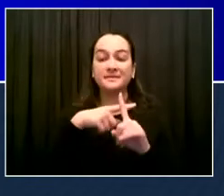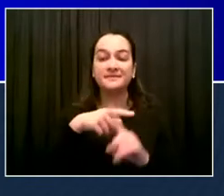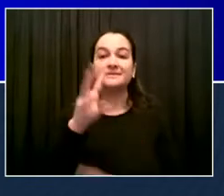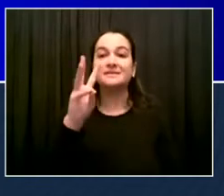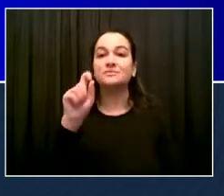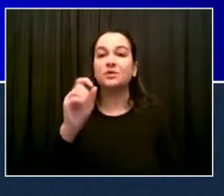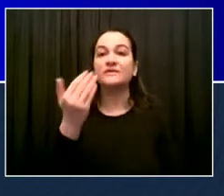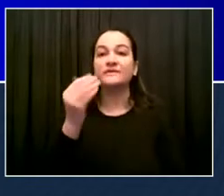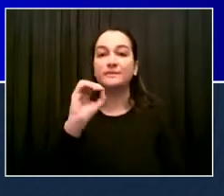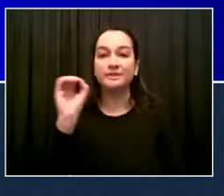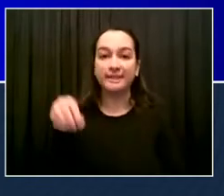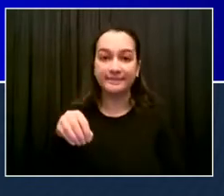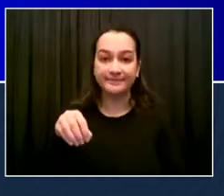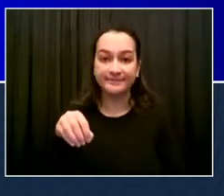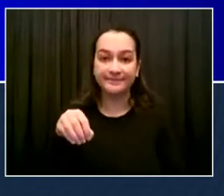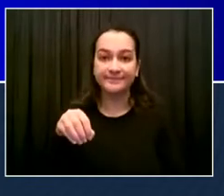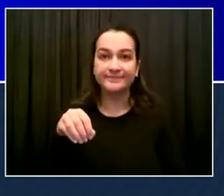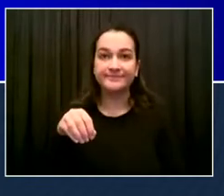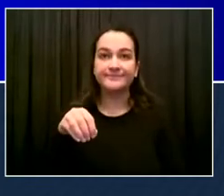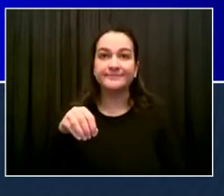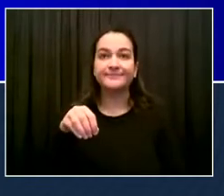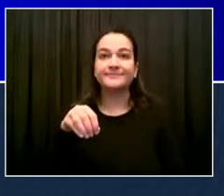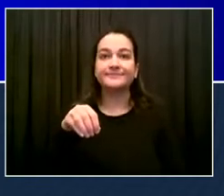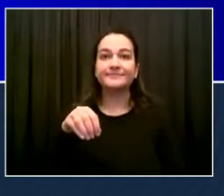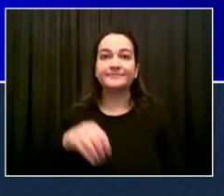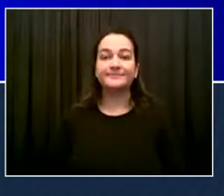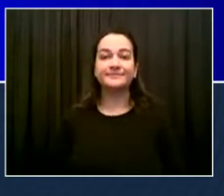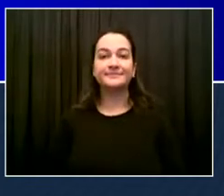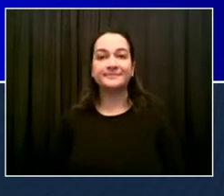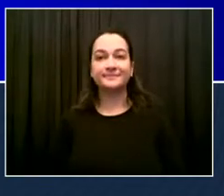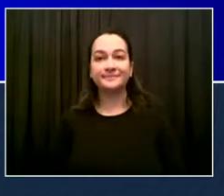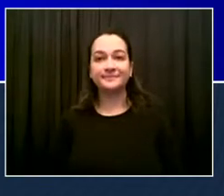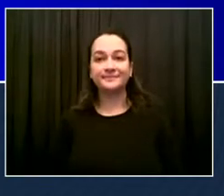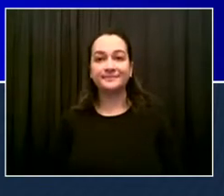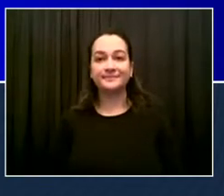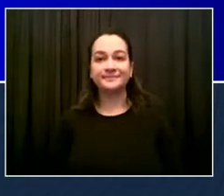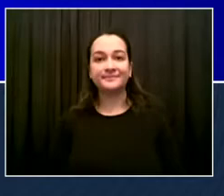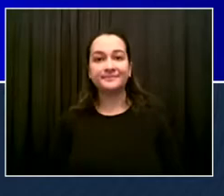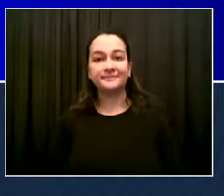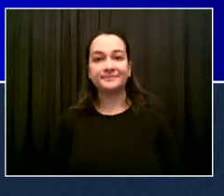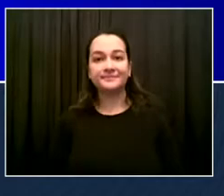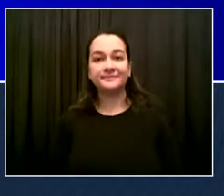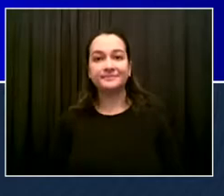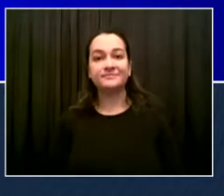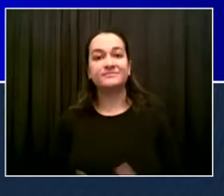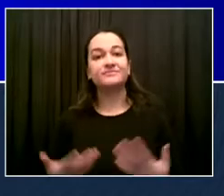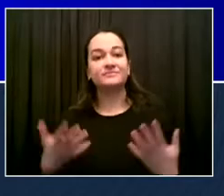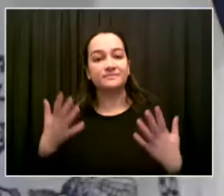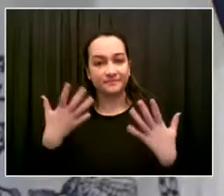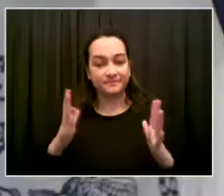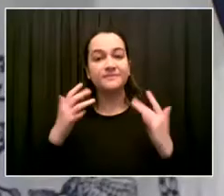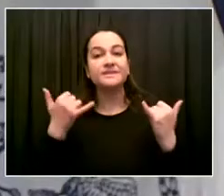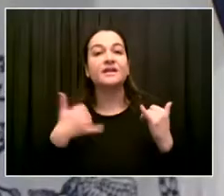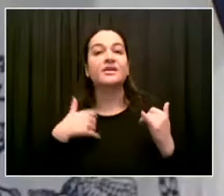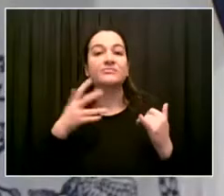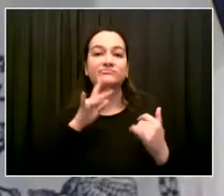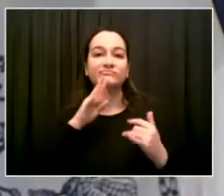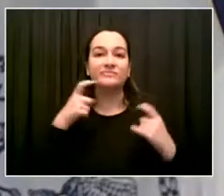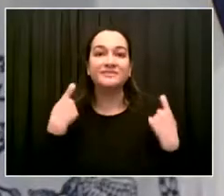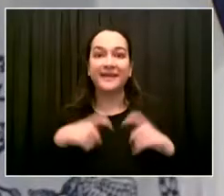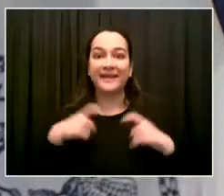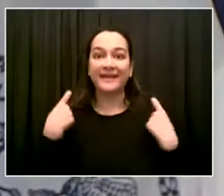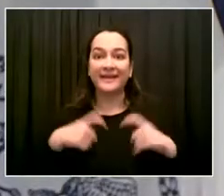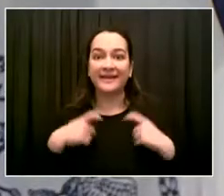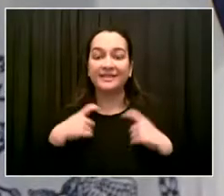7-day rolling average, 6.15%. Going to do a few words in Spanish, and I want to go back to the topic of